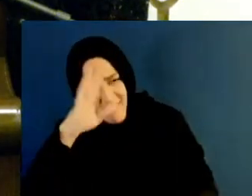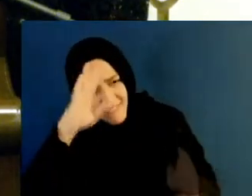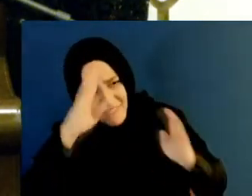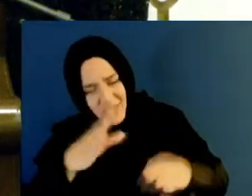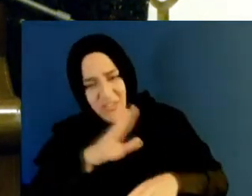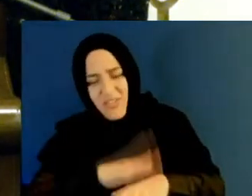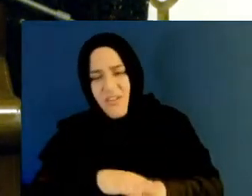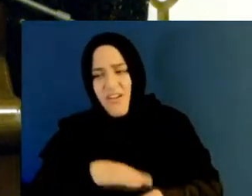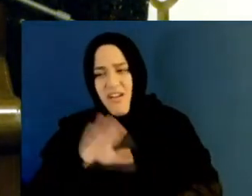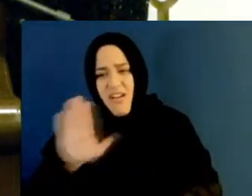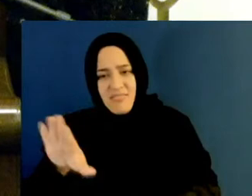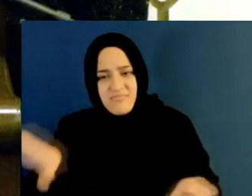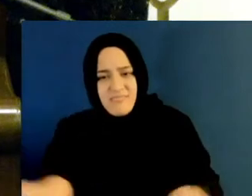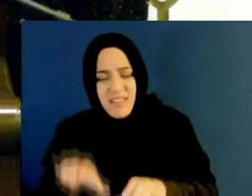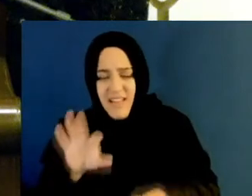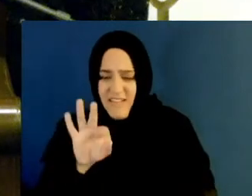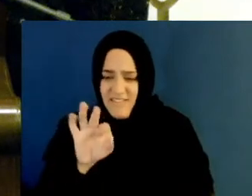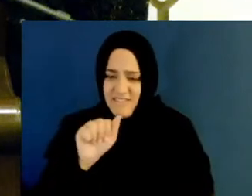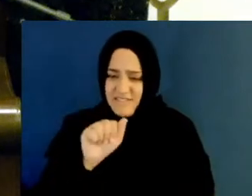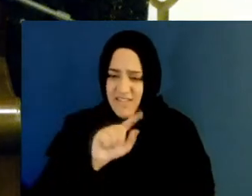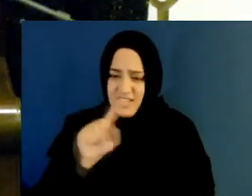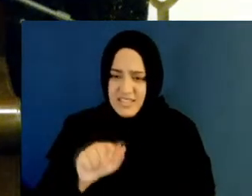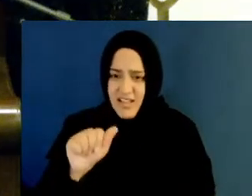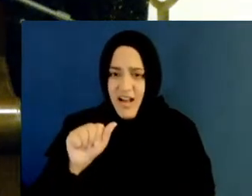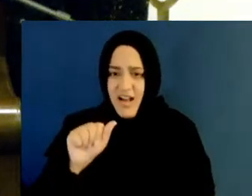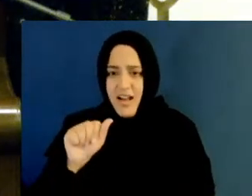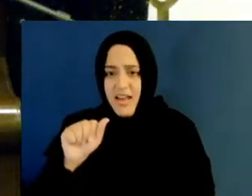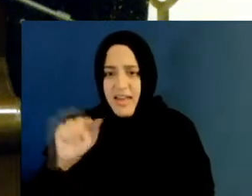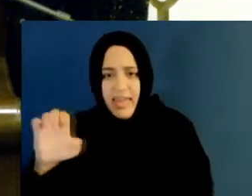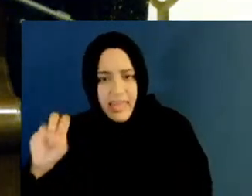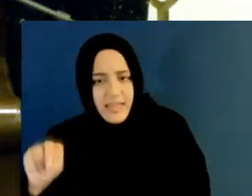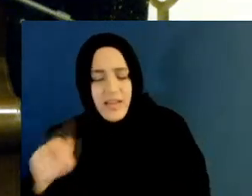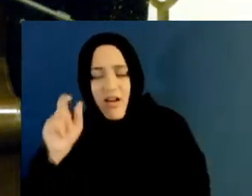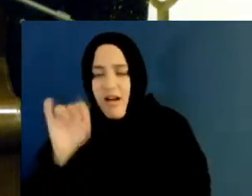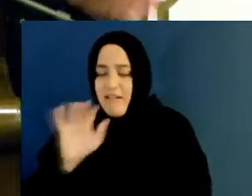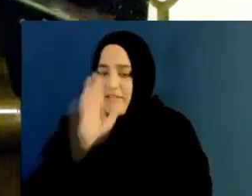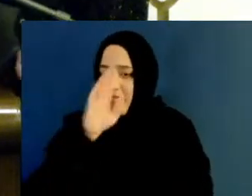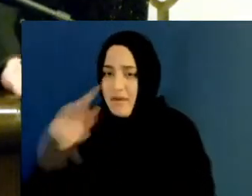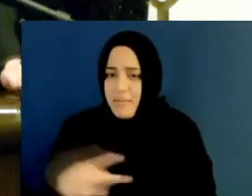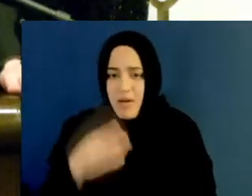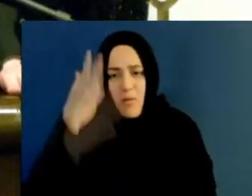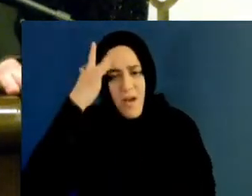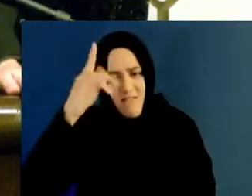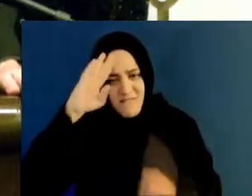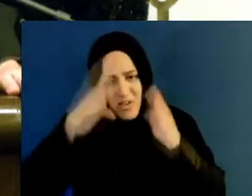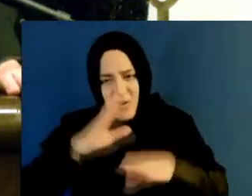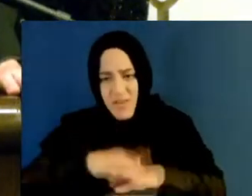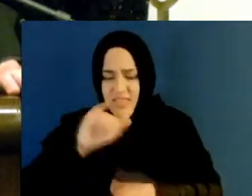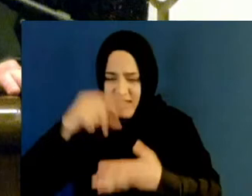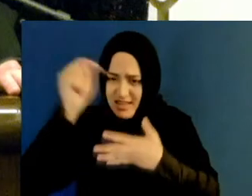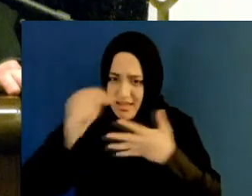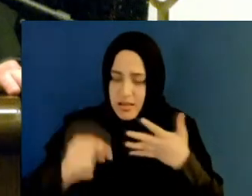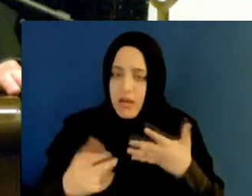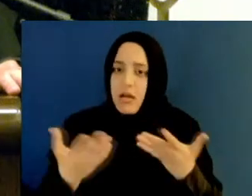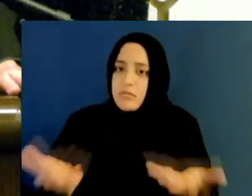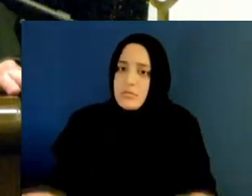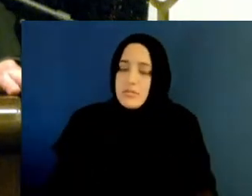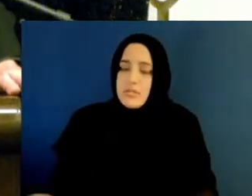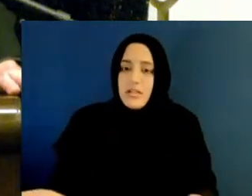Every majlis fada'il of Ali, every this, that. Go and tell Imam Sajjad alayhi salam. The one opportunity he had to stand in front of